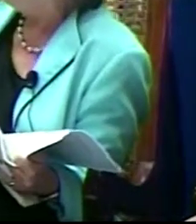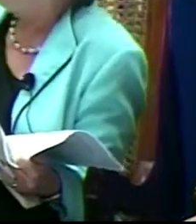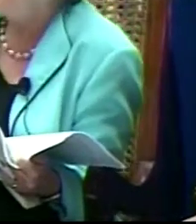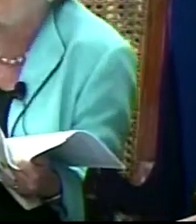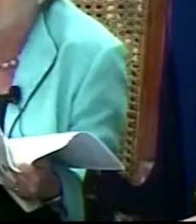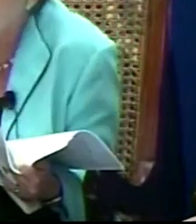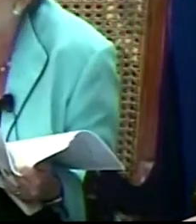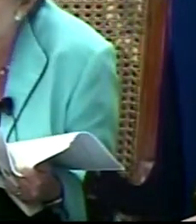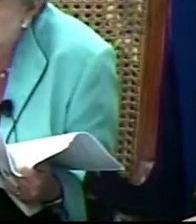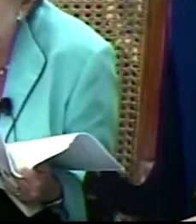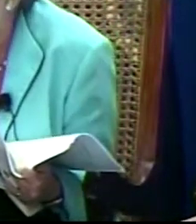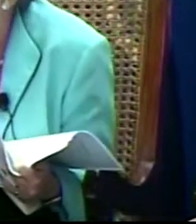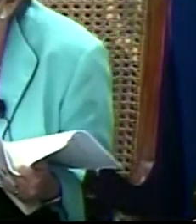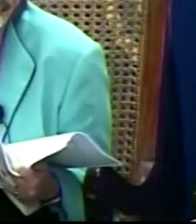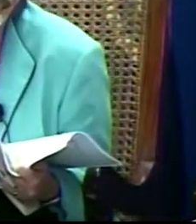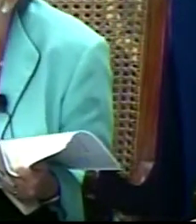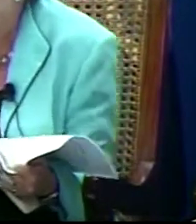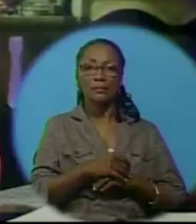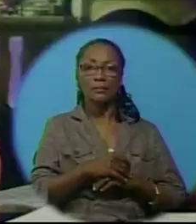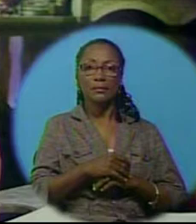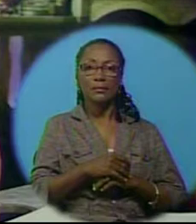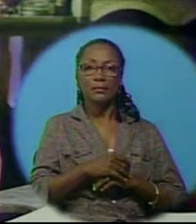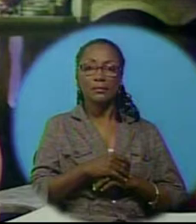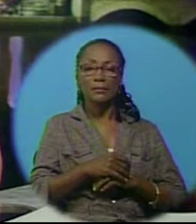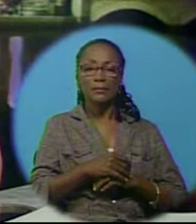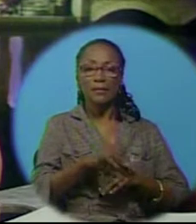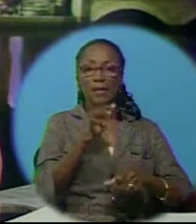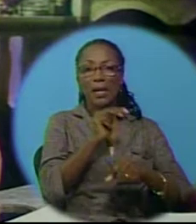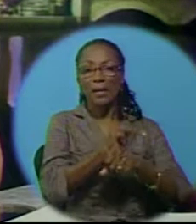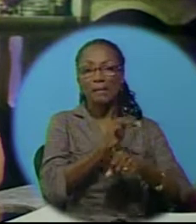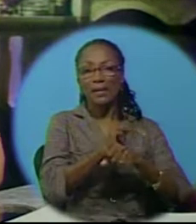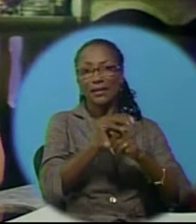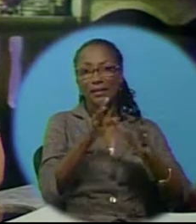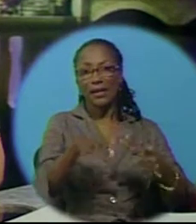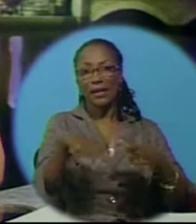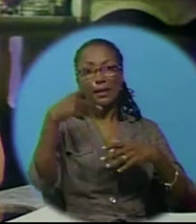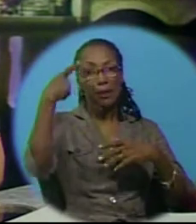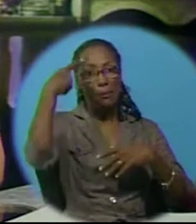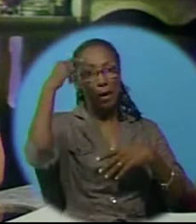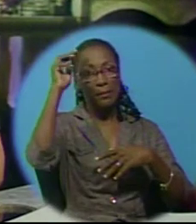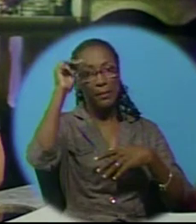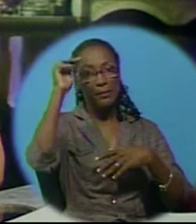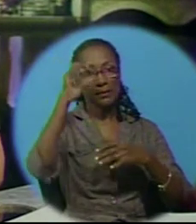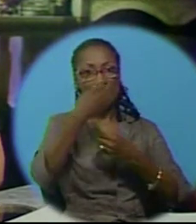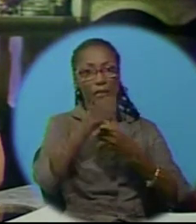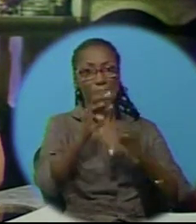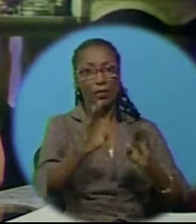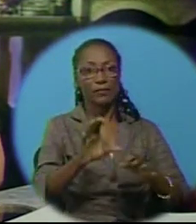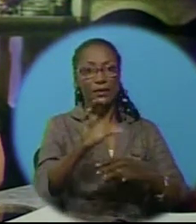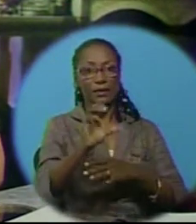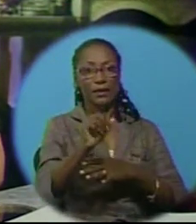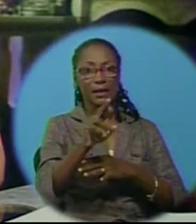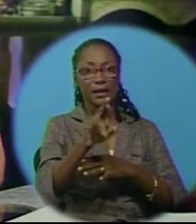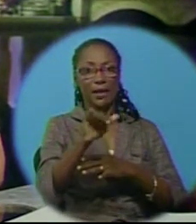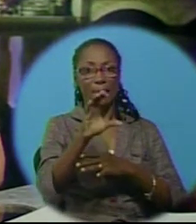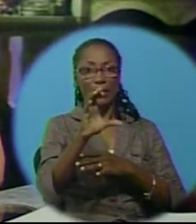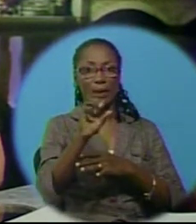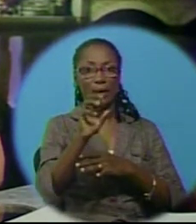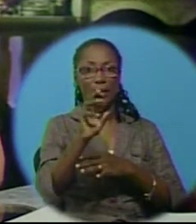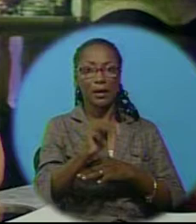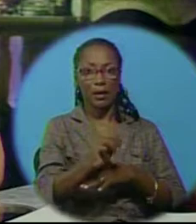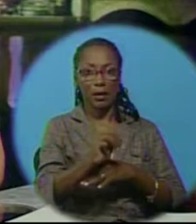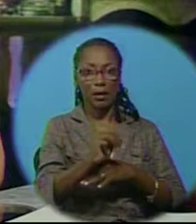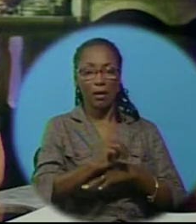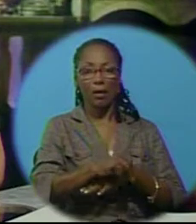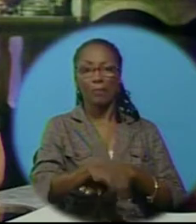market. That's not helpful at all. And Minister in the Prime Minister's office to the CARICOM Commission on the Economy, Senator